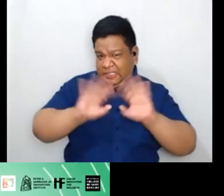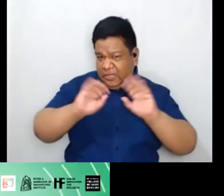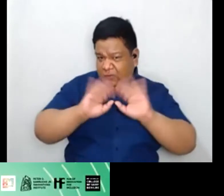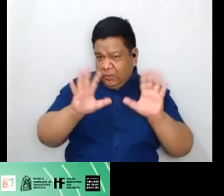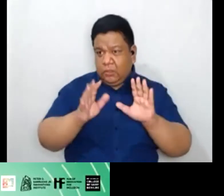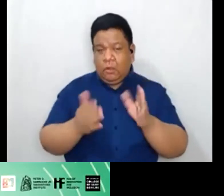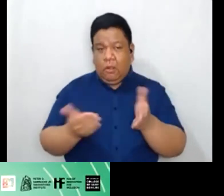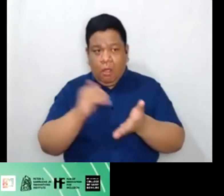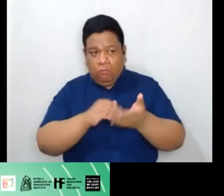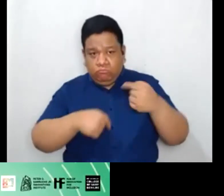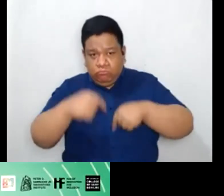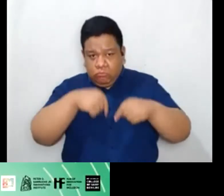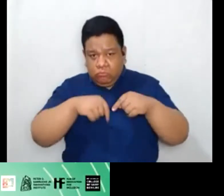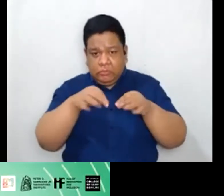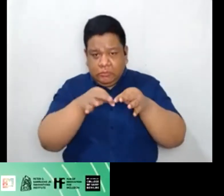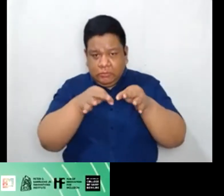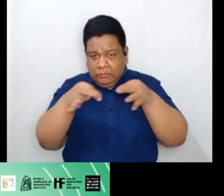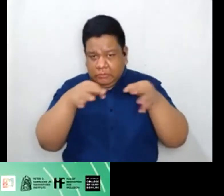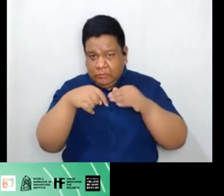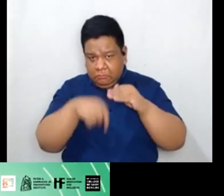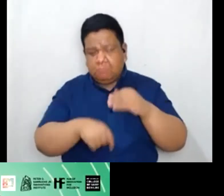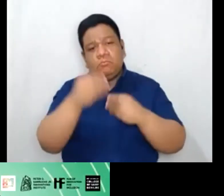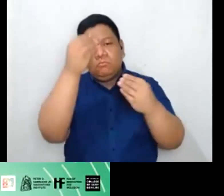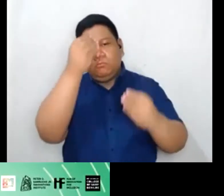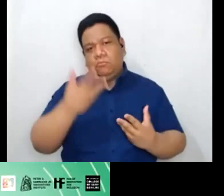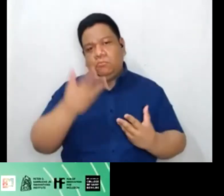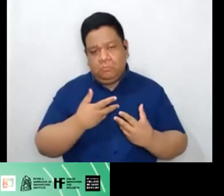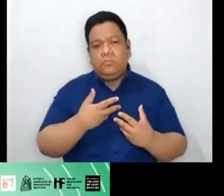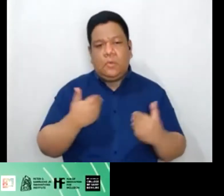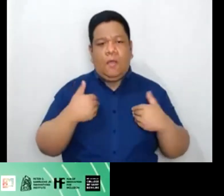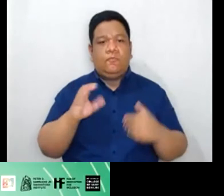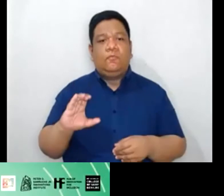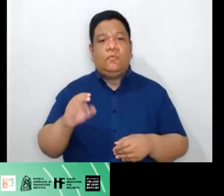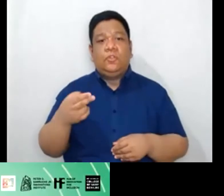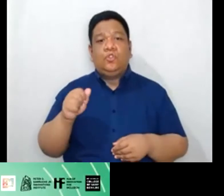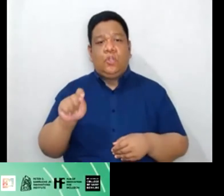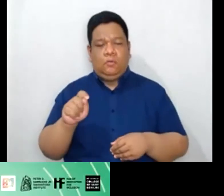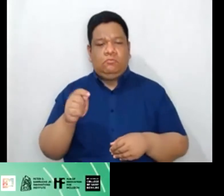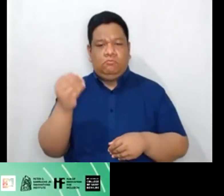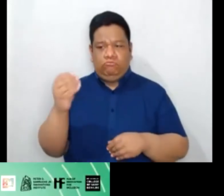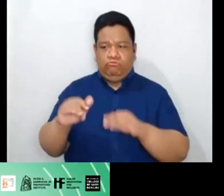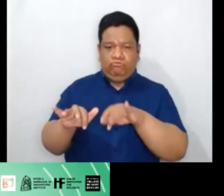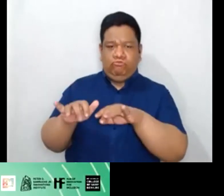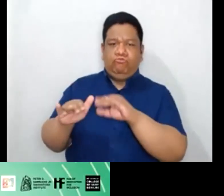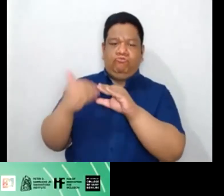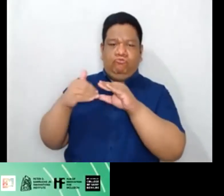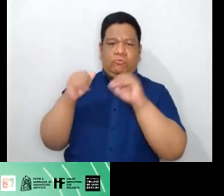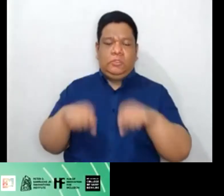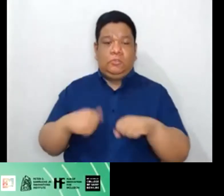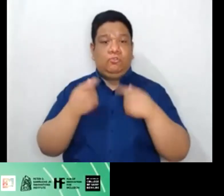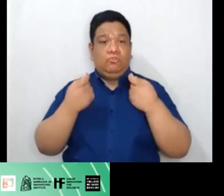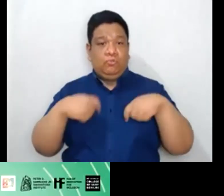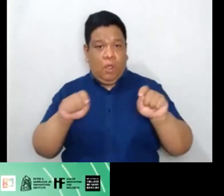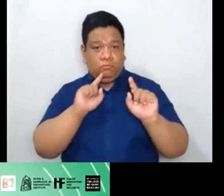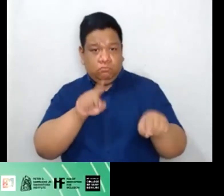over some things in better detail, just let me know. I have the chat box visible while I present. And so I'll try to answer your questions as they go.